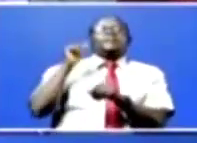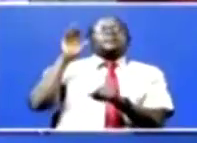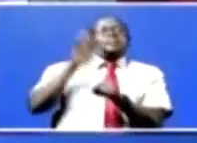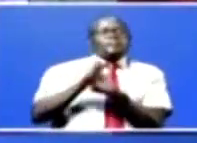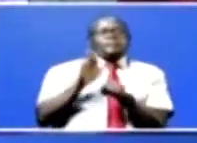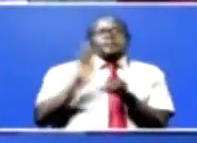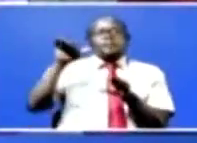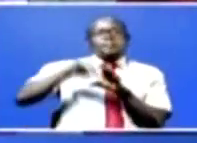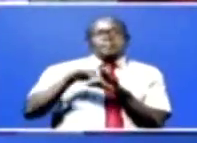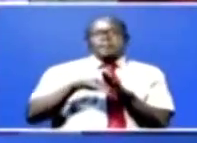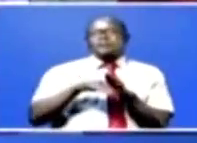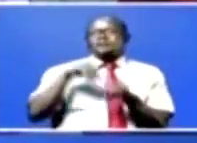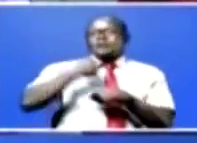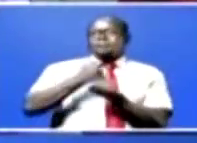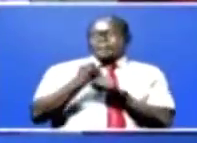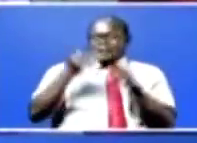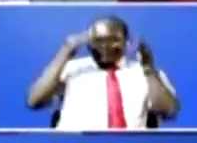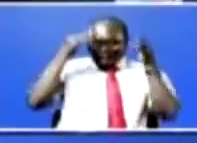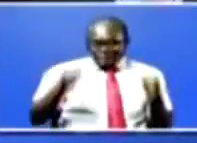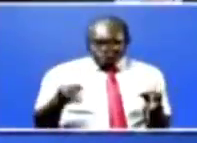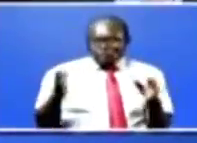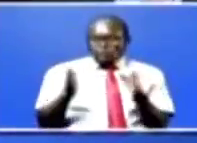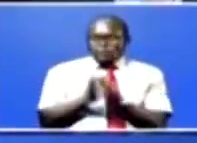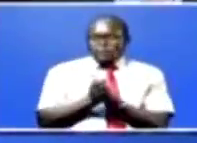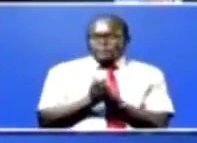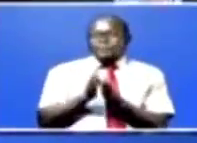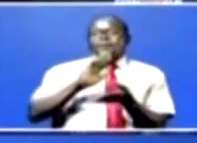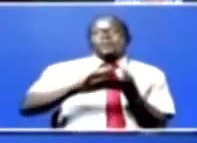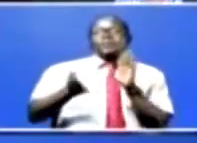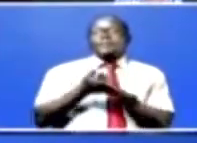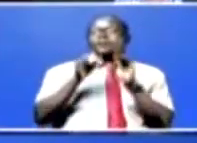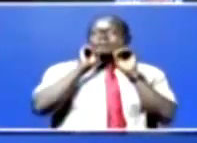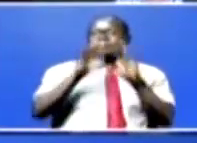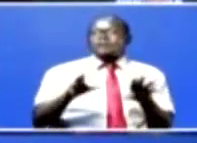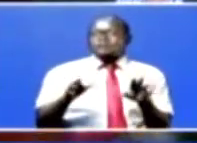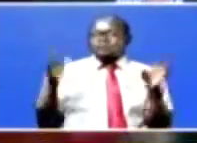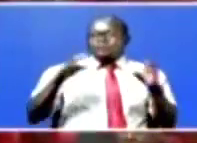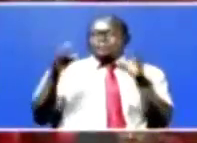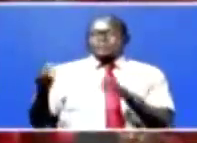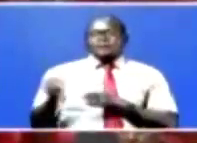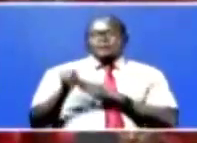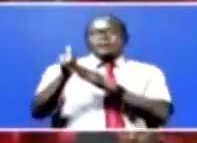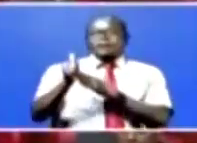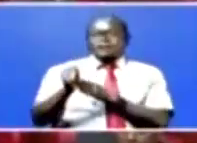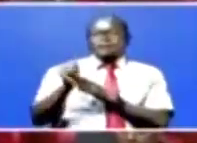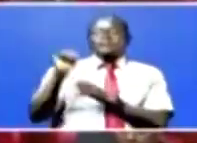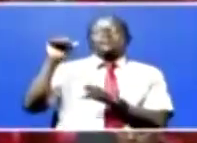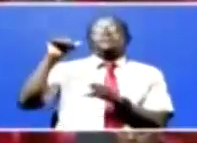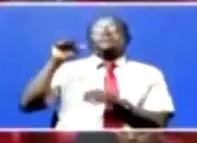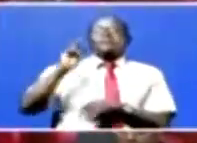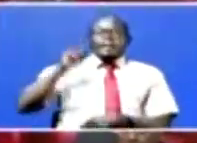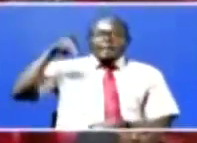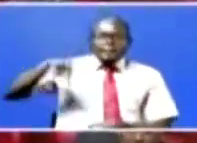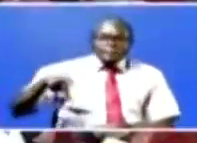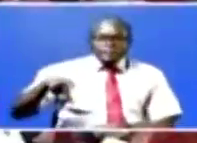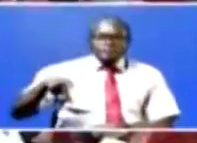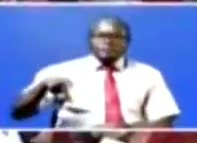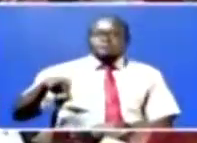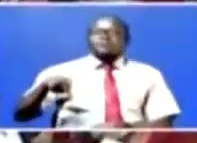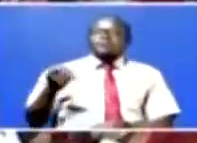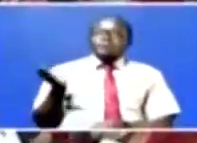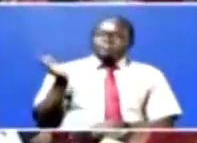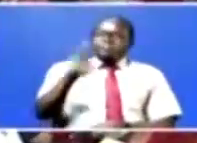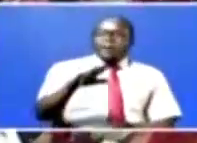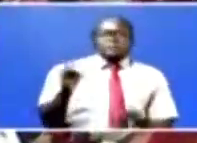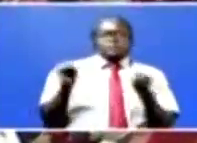party members make a decision with or without the blessings of the party leader. Members of the National Assembly resume